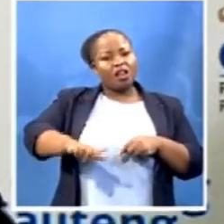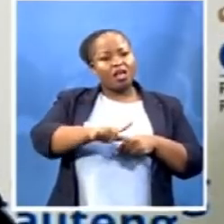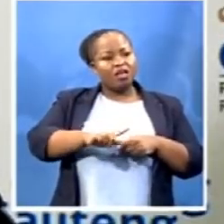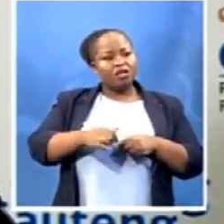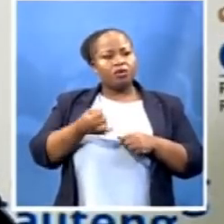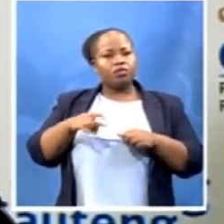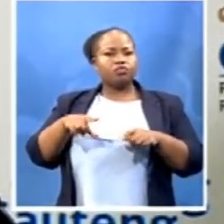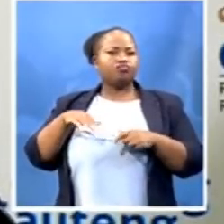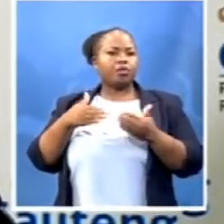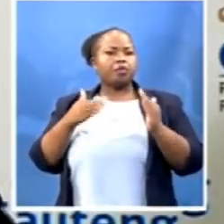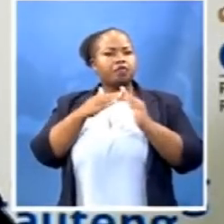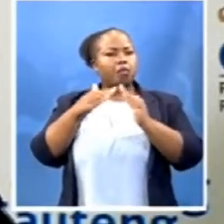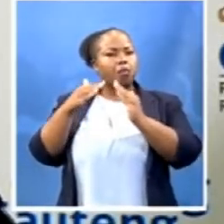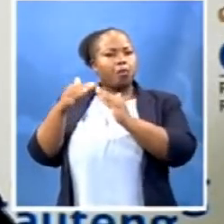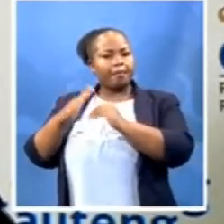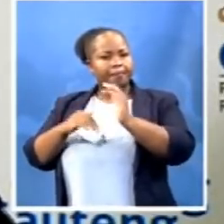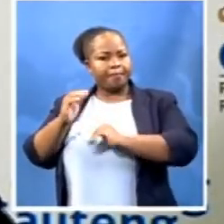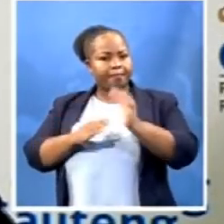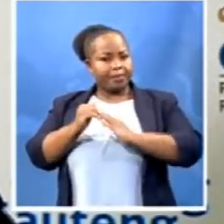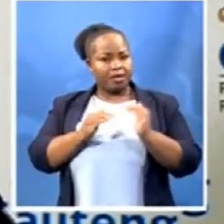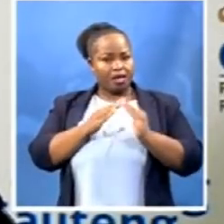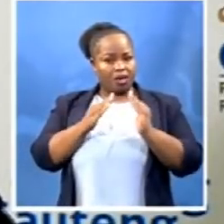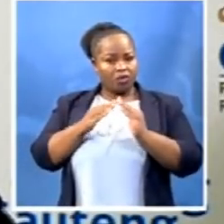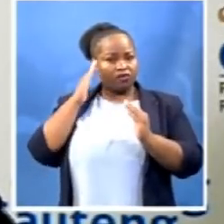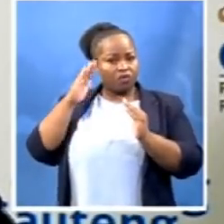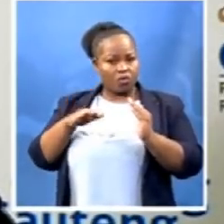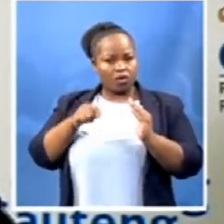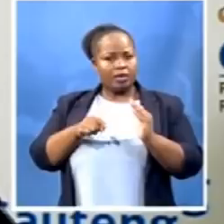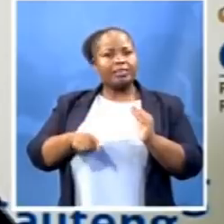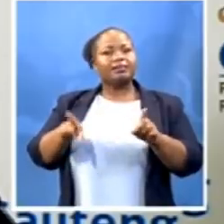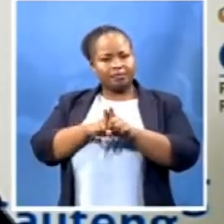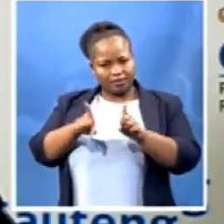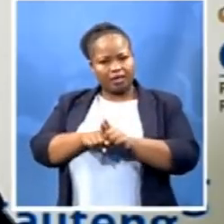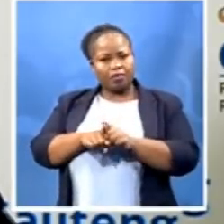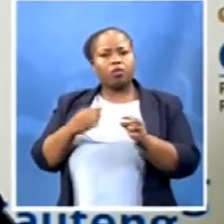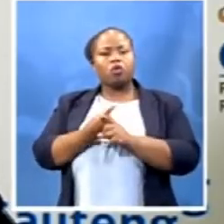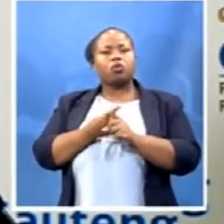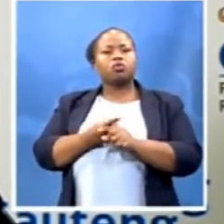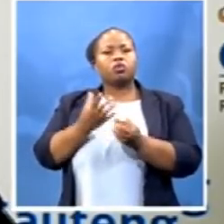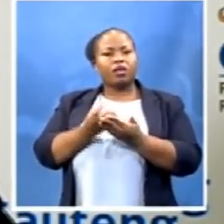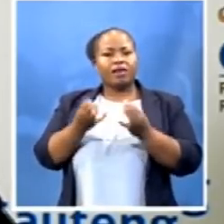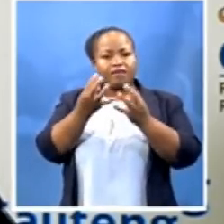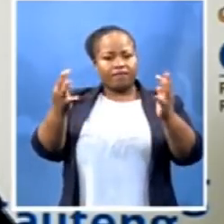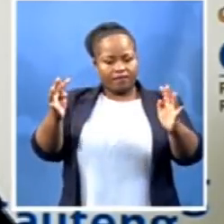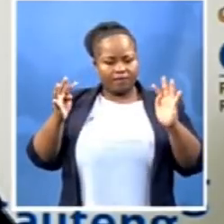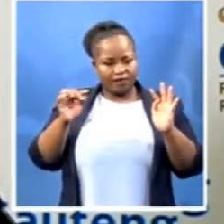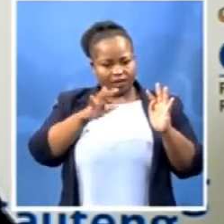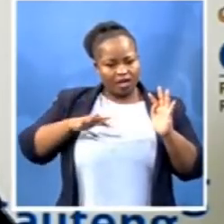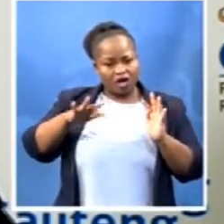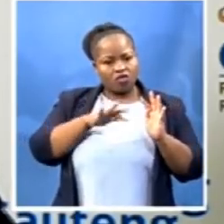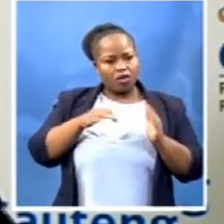purposes, even within that land, there will be pockets of land which we make available for